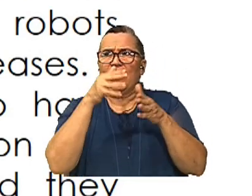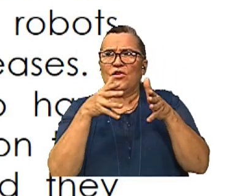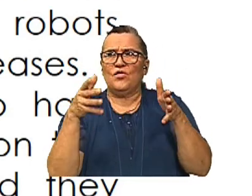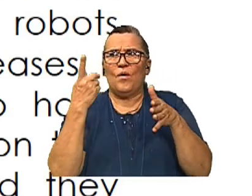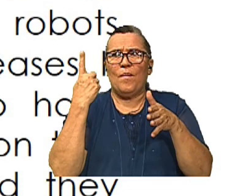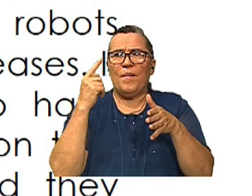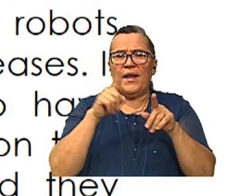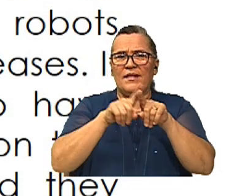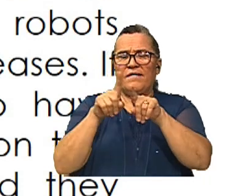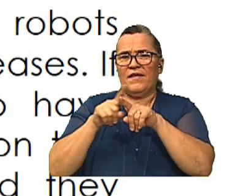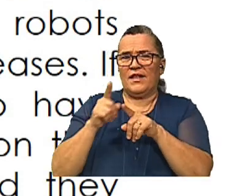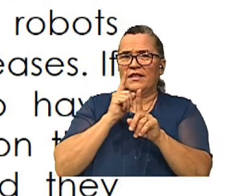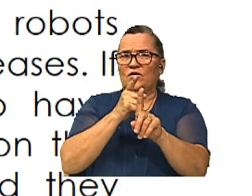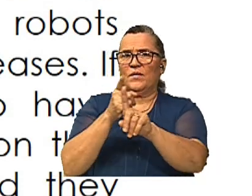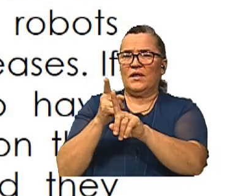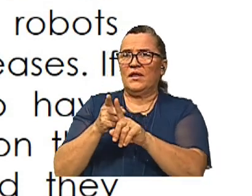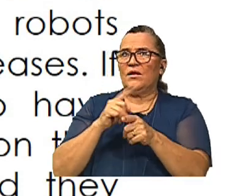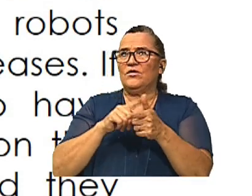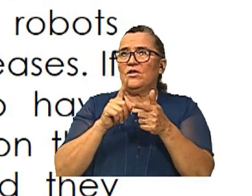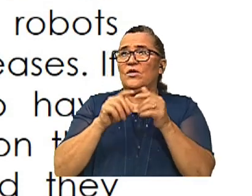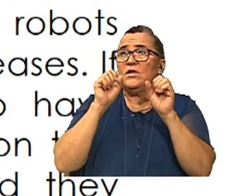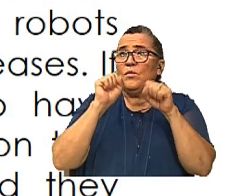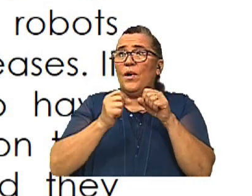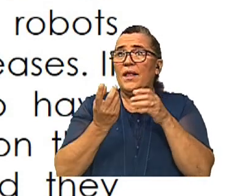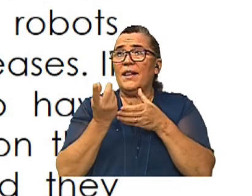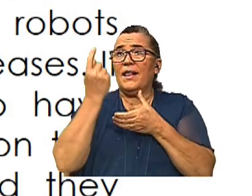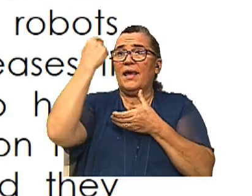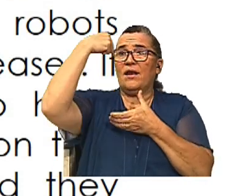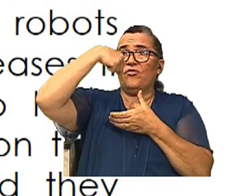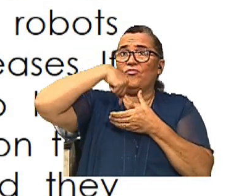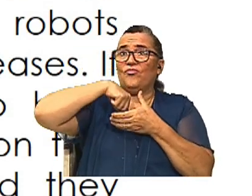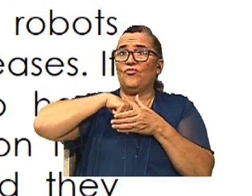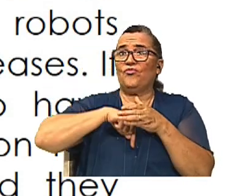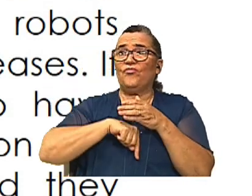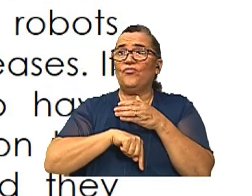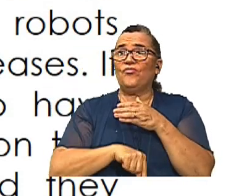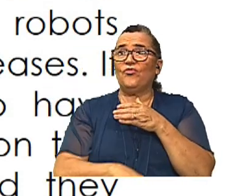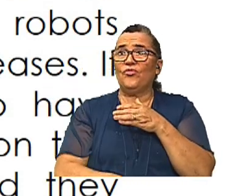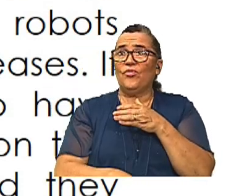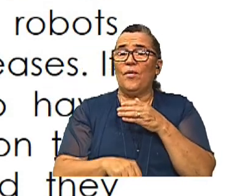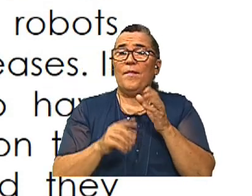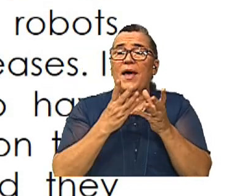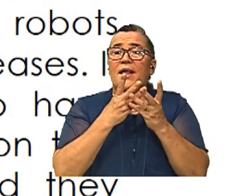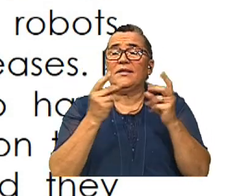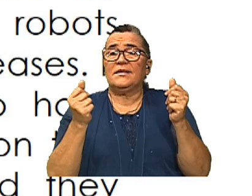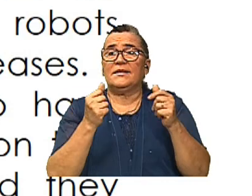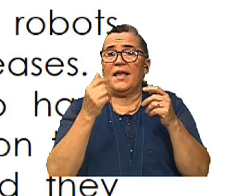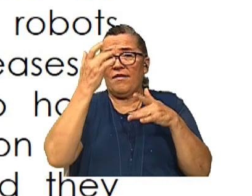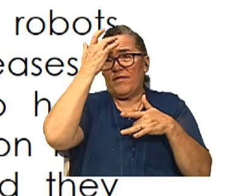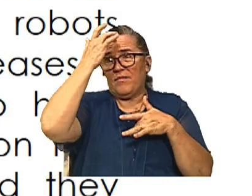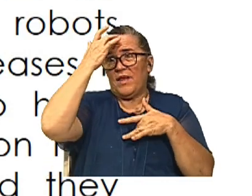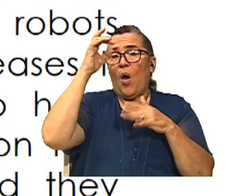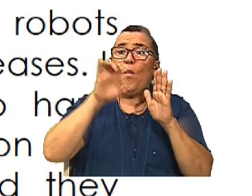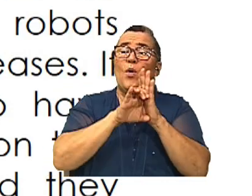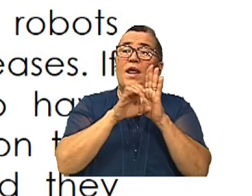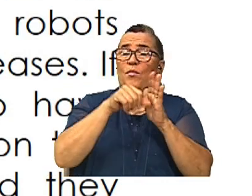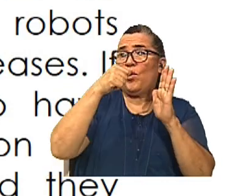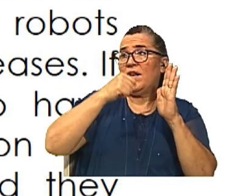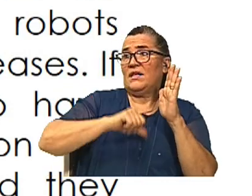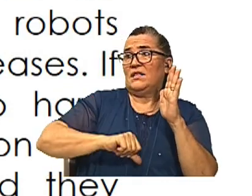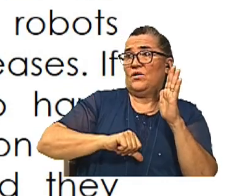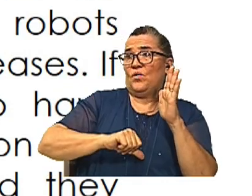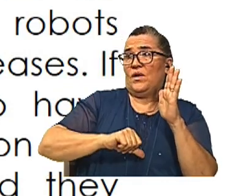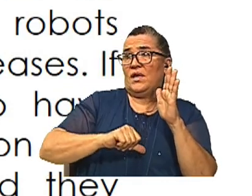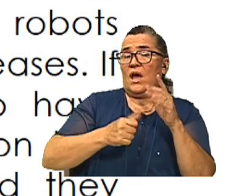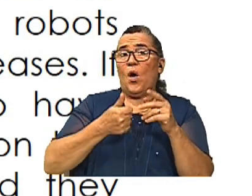robots could go into your body and cure diseases. If you got sick, you wouldn't need to have a surgery, for example. You would just